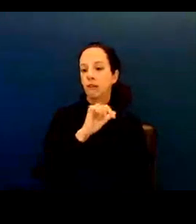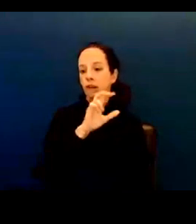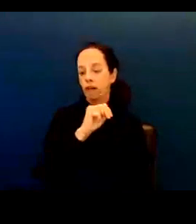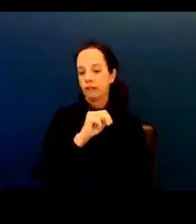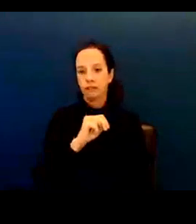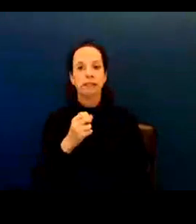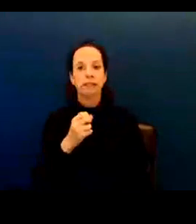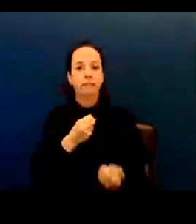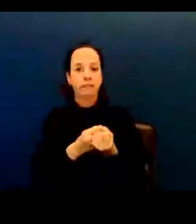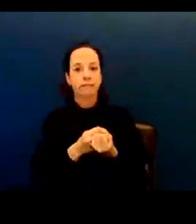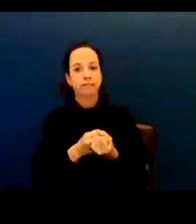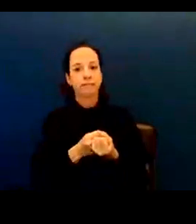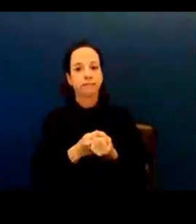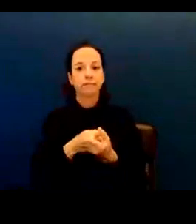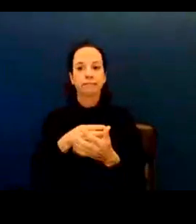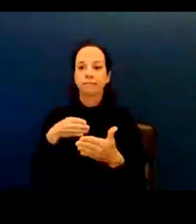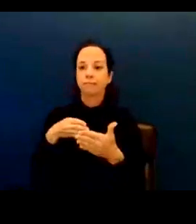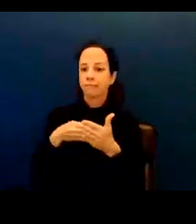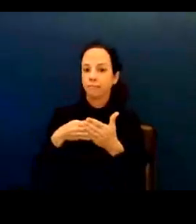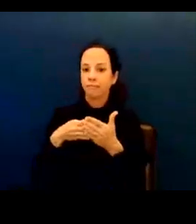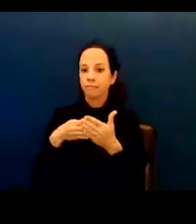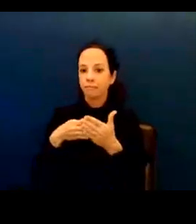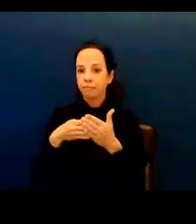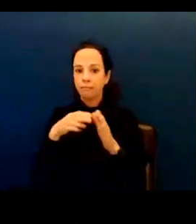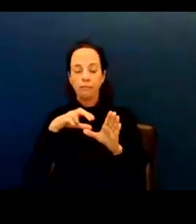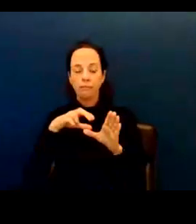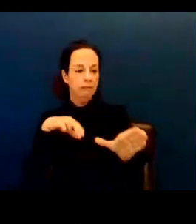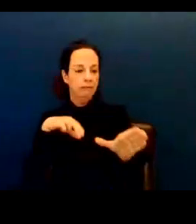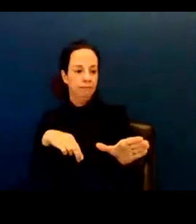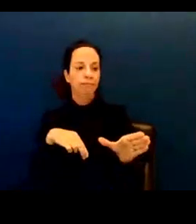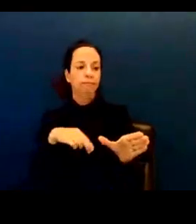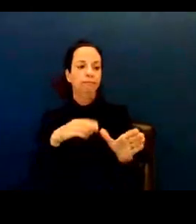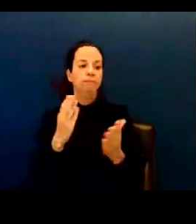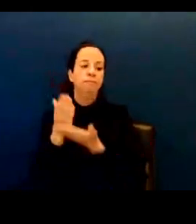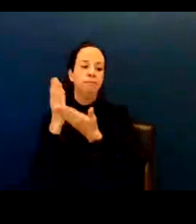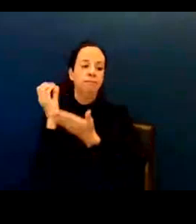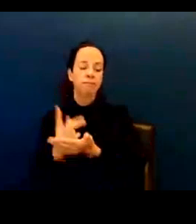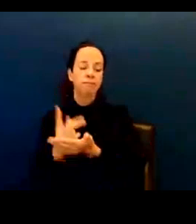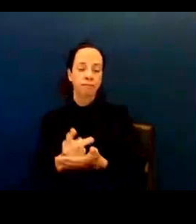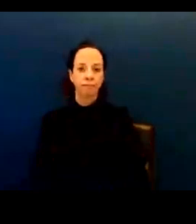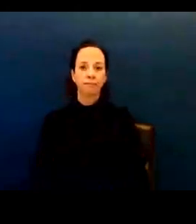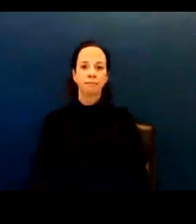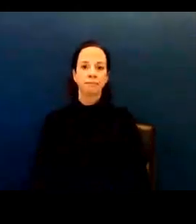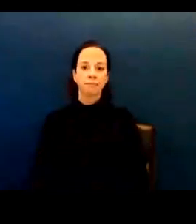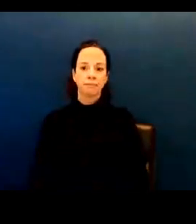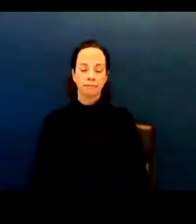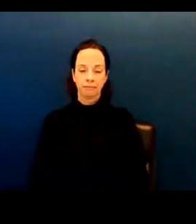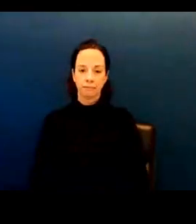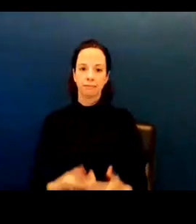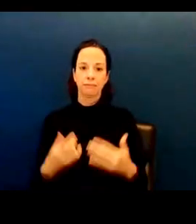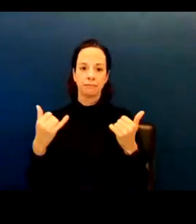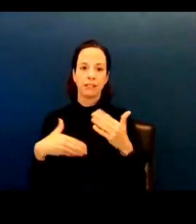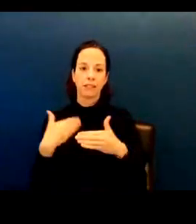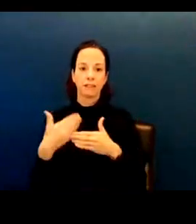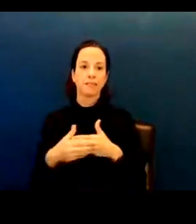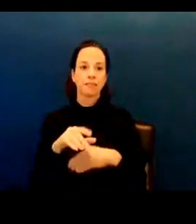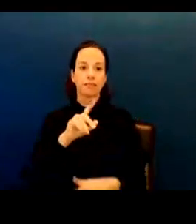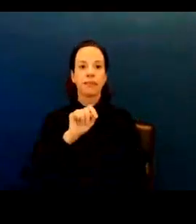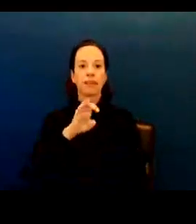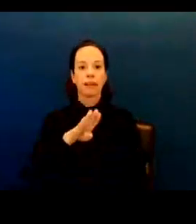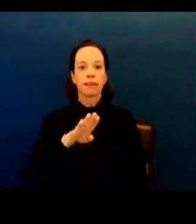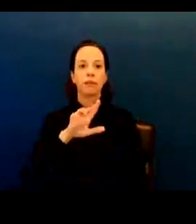Aye. Opposed? Abstentions? Motion is approved. Taking, next up, we're taking tabs 125